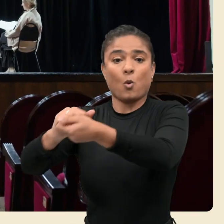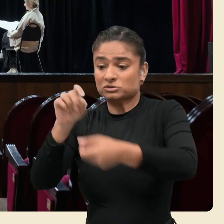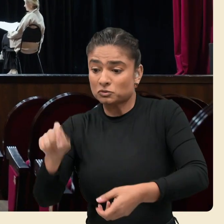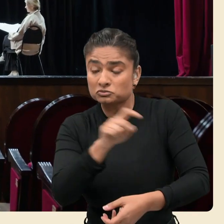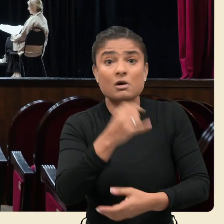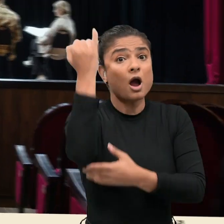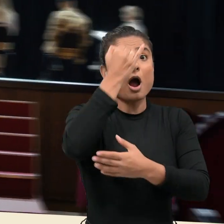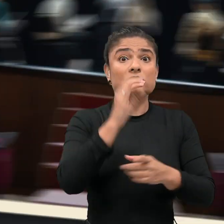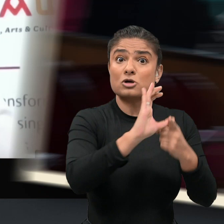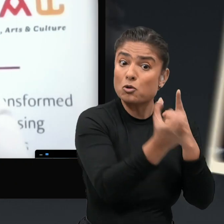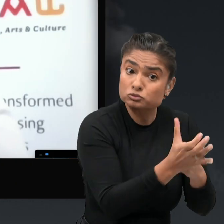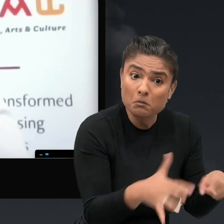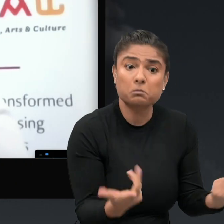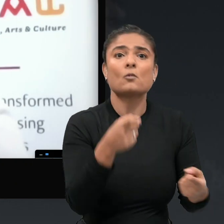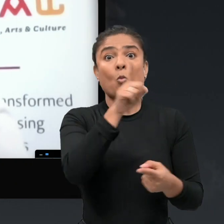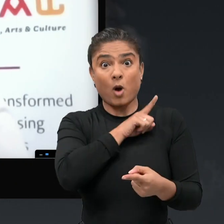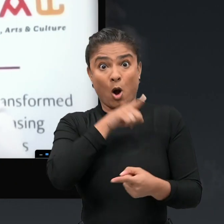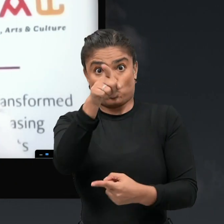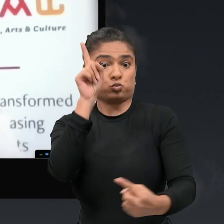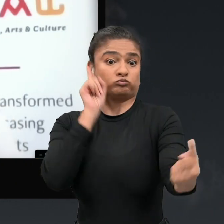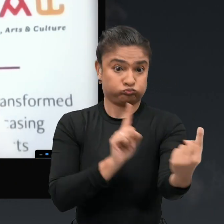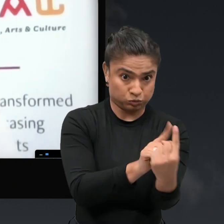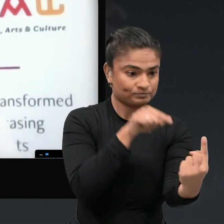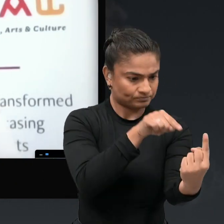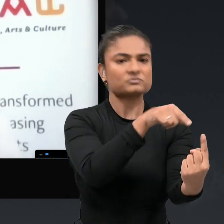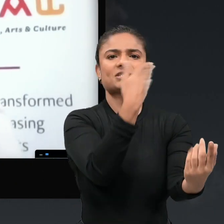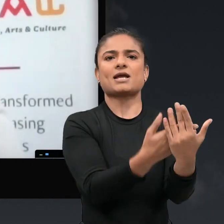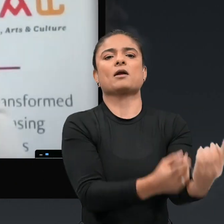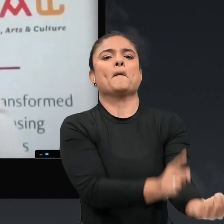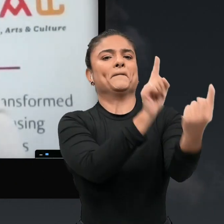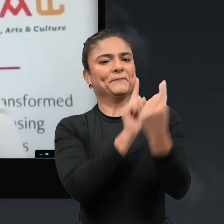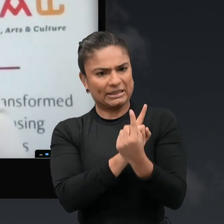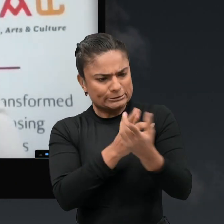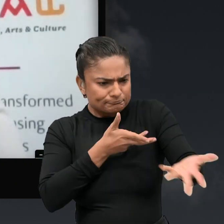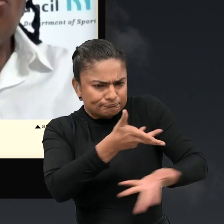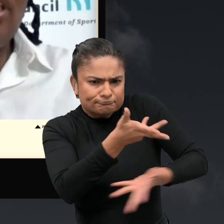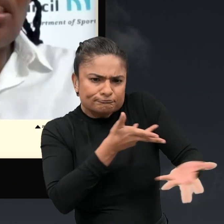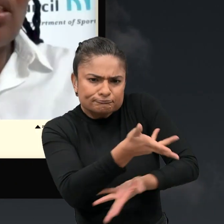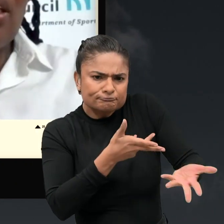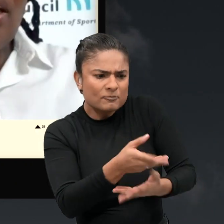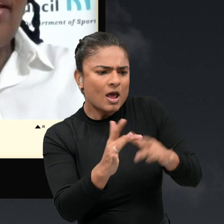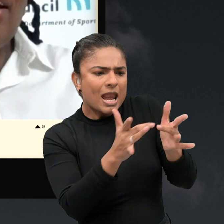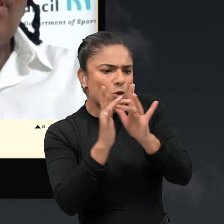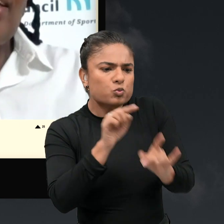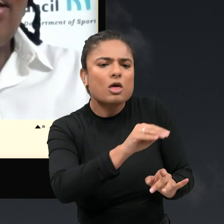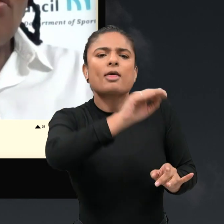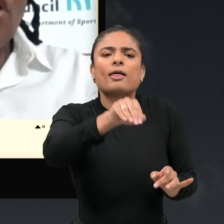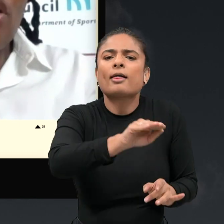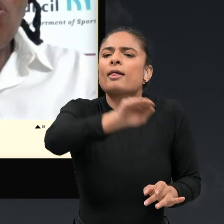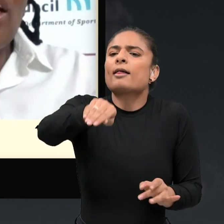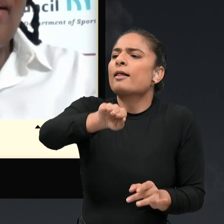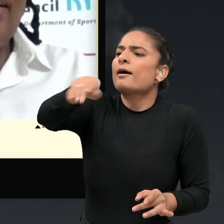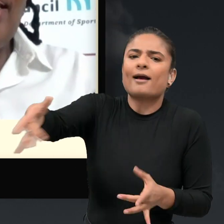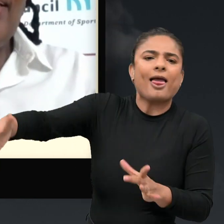organization. It could be an arts center, because if they approach them, then they are able to meet and have that kind